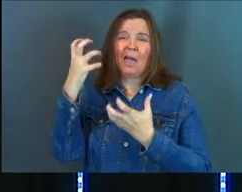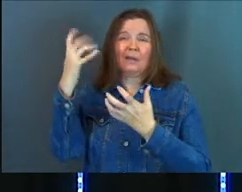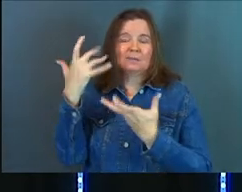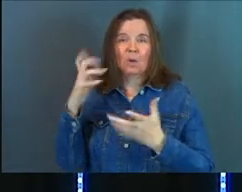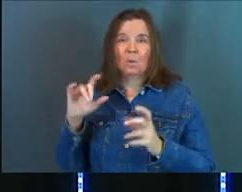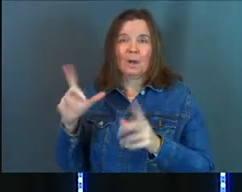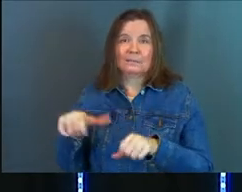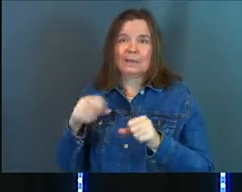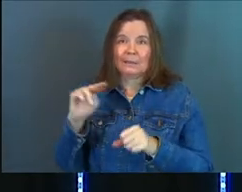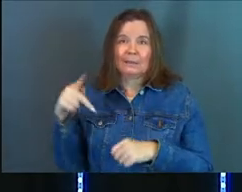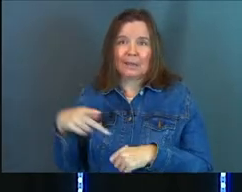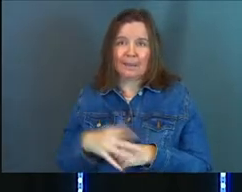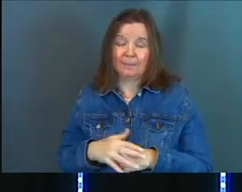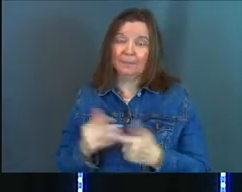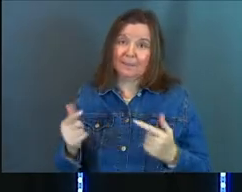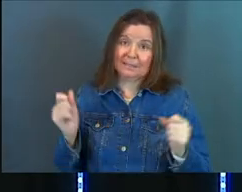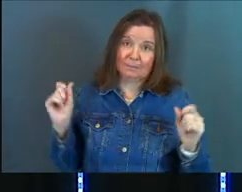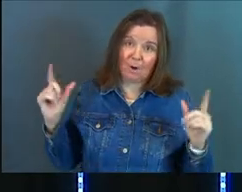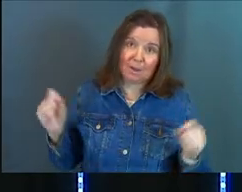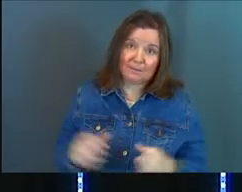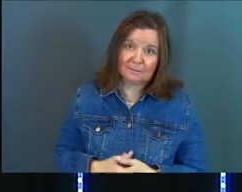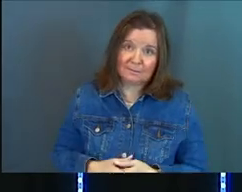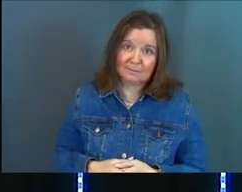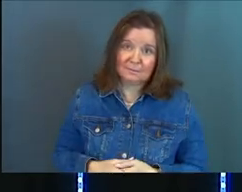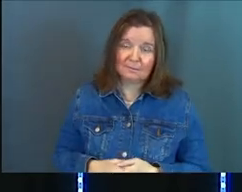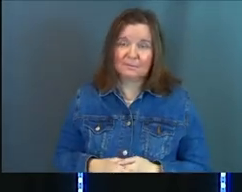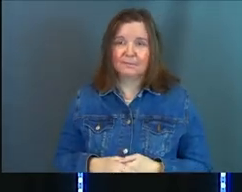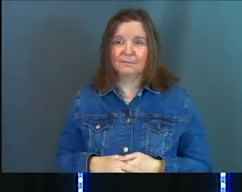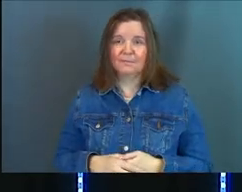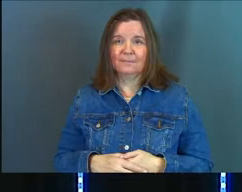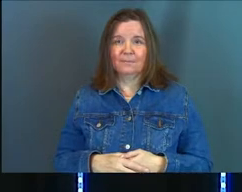way because they don't want to take a nap. Big surprise.